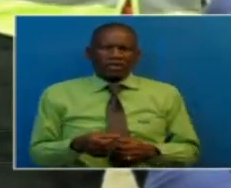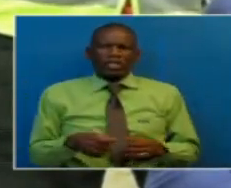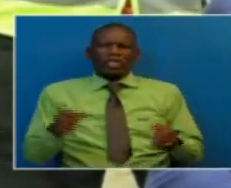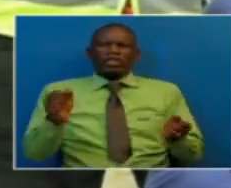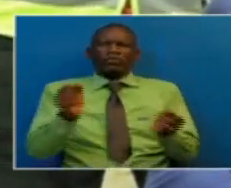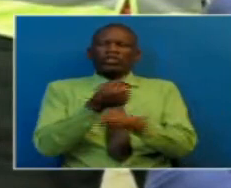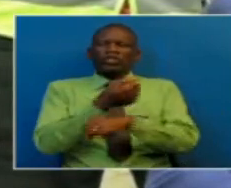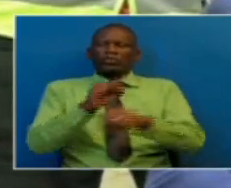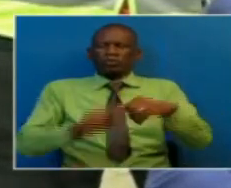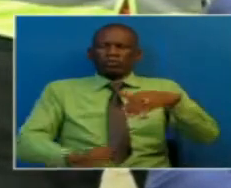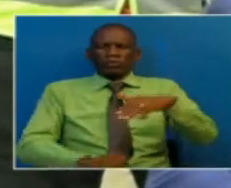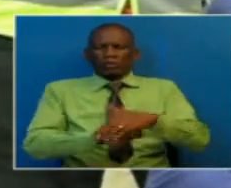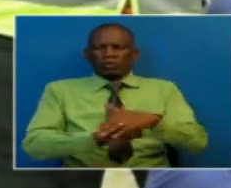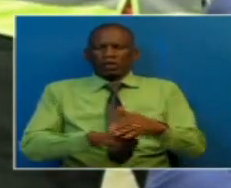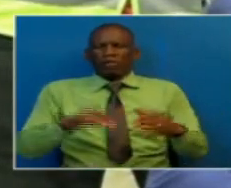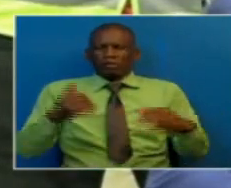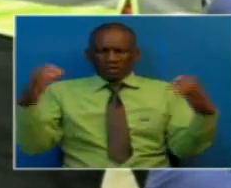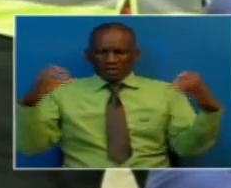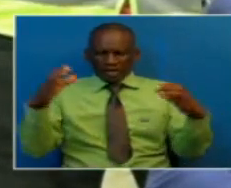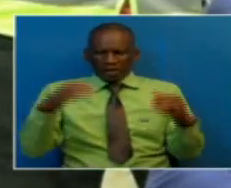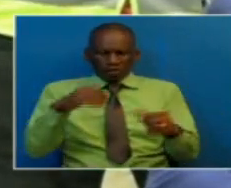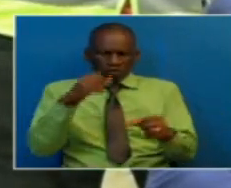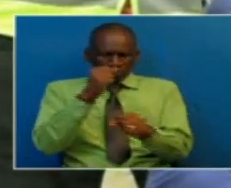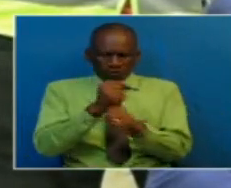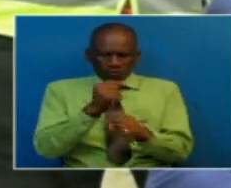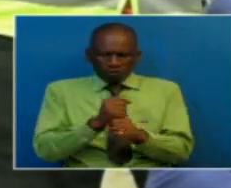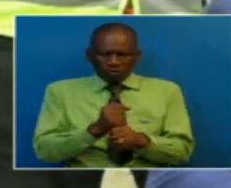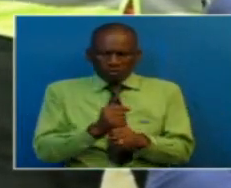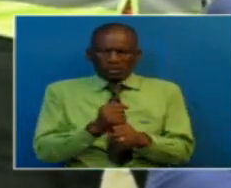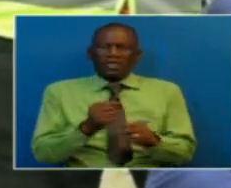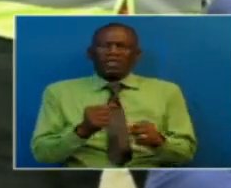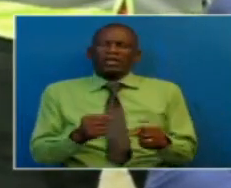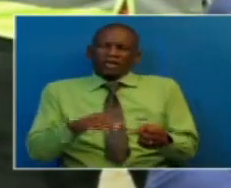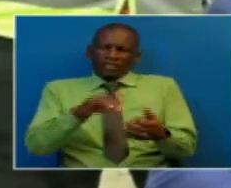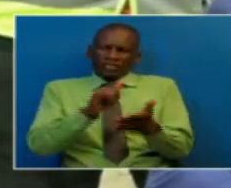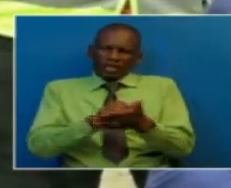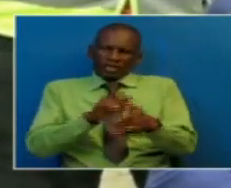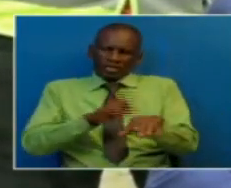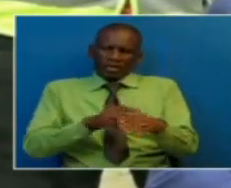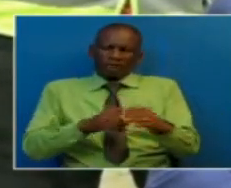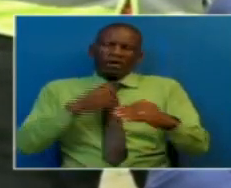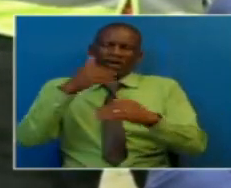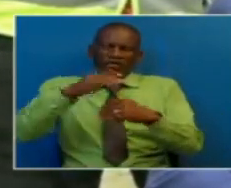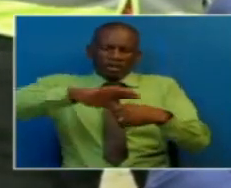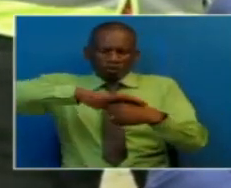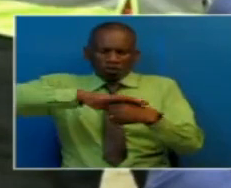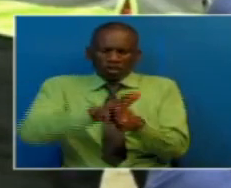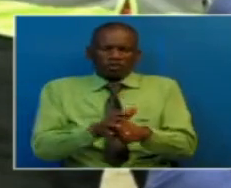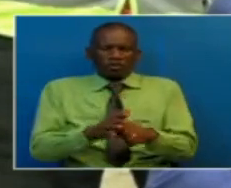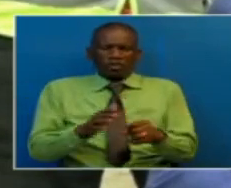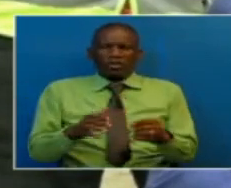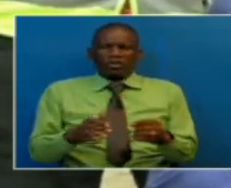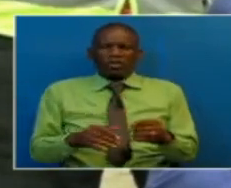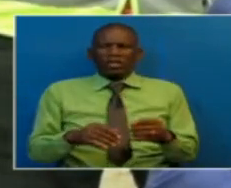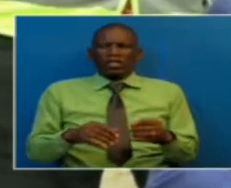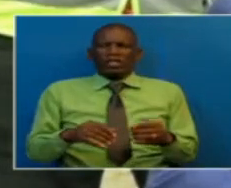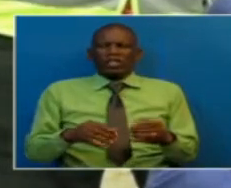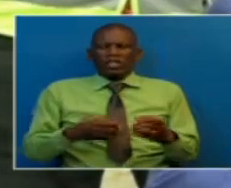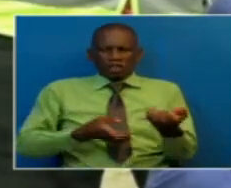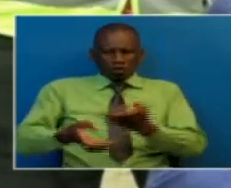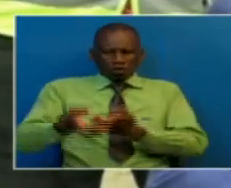be supported by the company's performance in its immediate post-COVID-19